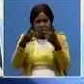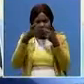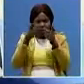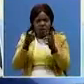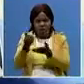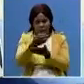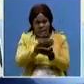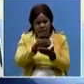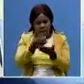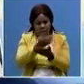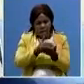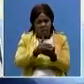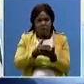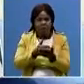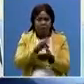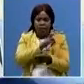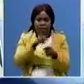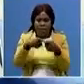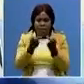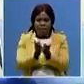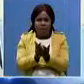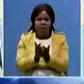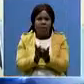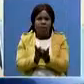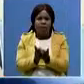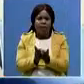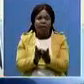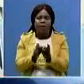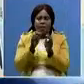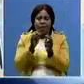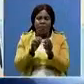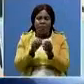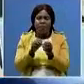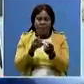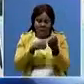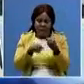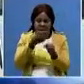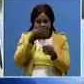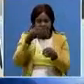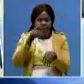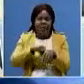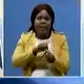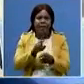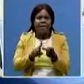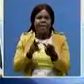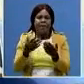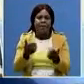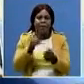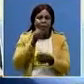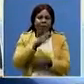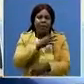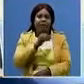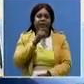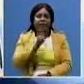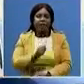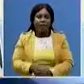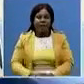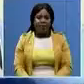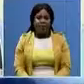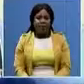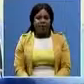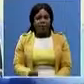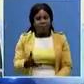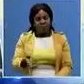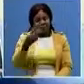police stations could not have come at a better time than now. Ladies and gentlemen, distinguished